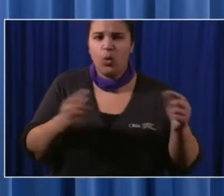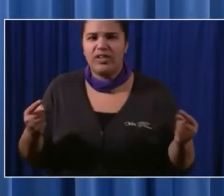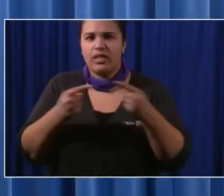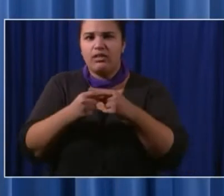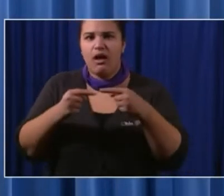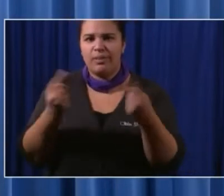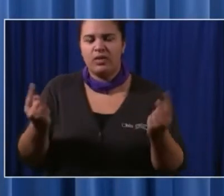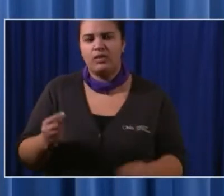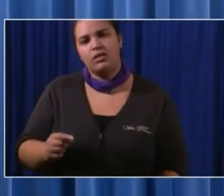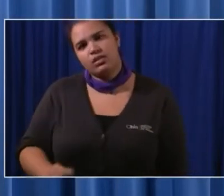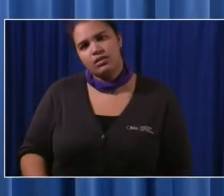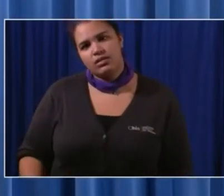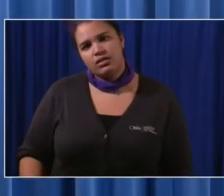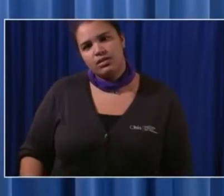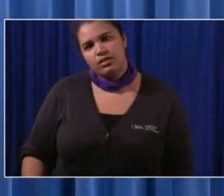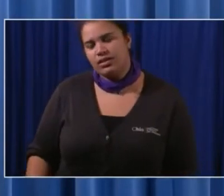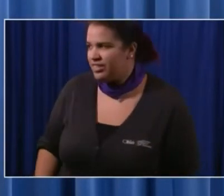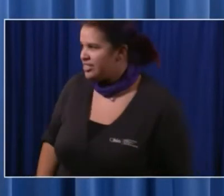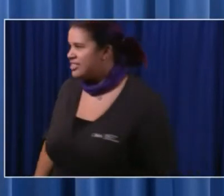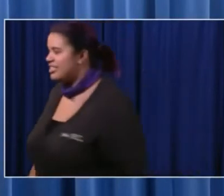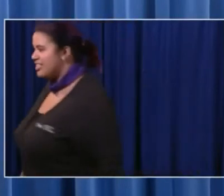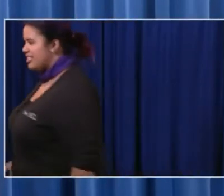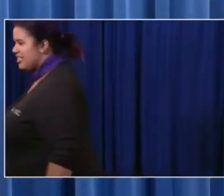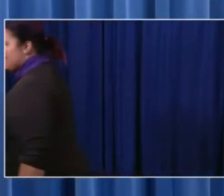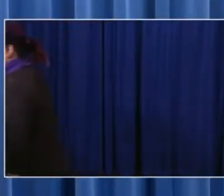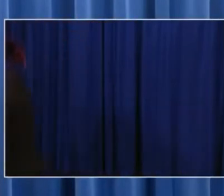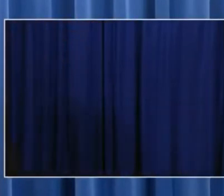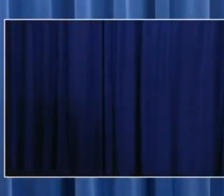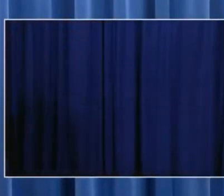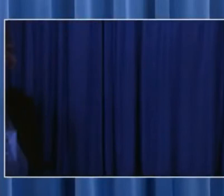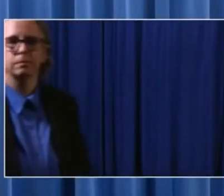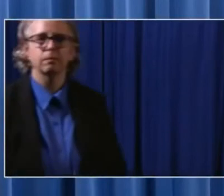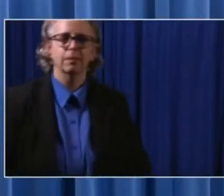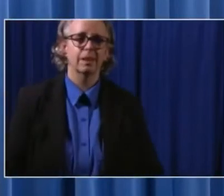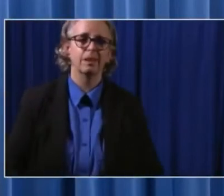Well, certainly our plate was full before this.